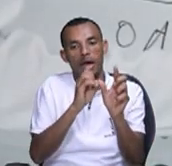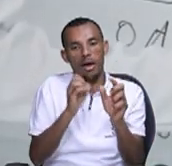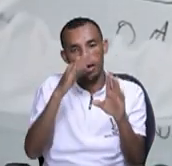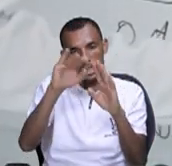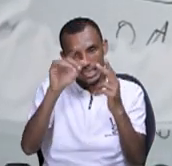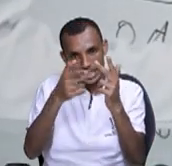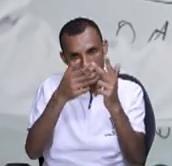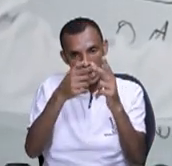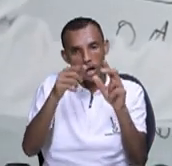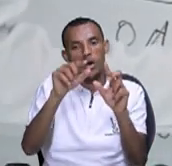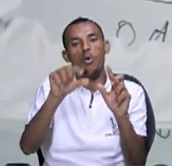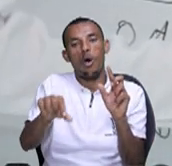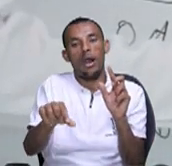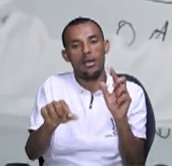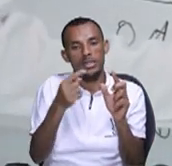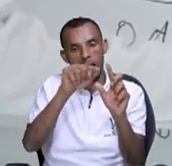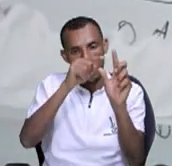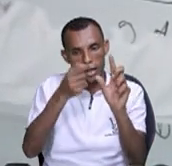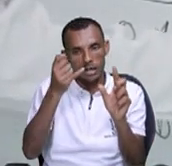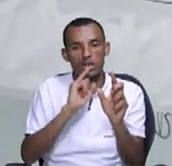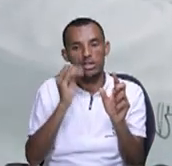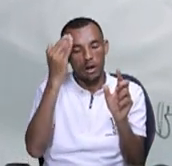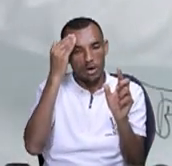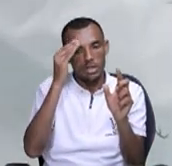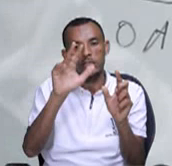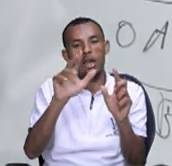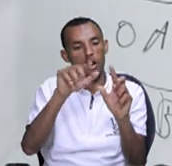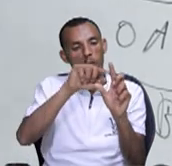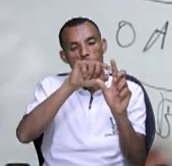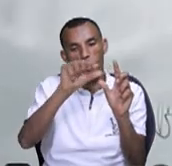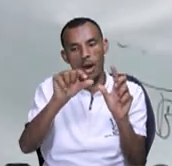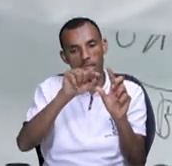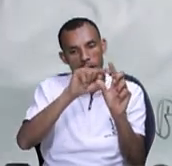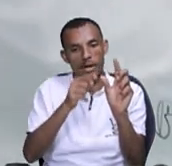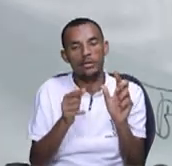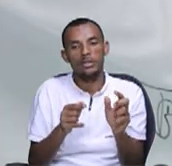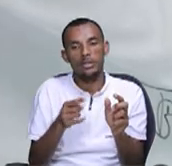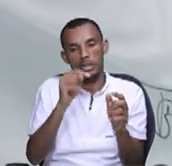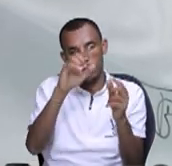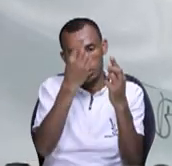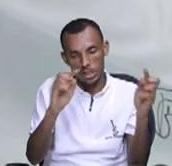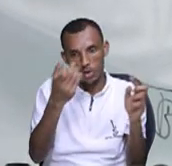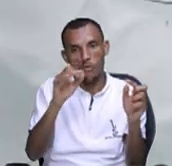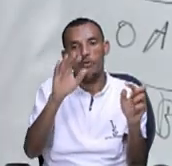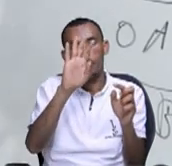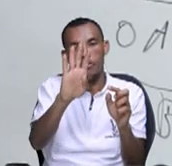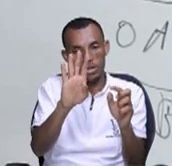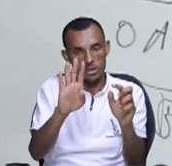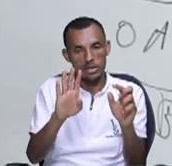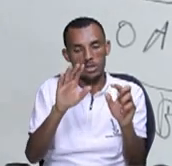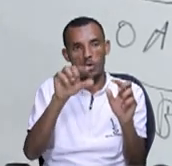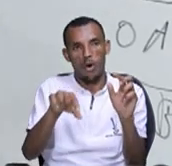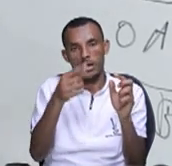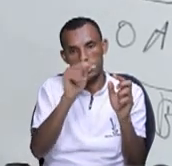third quadrant, therefore the angle is known as third quadrant angle. The terminal position of theta is in fourth quadrant,